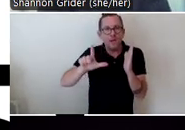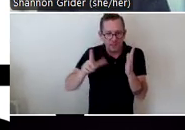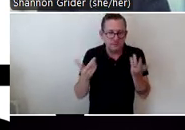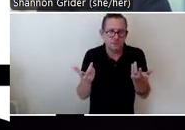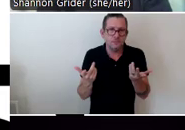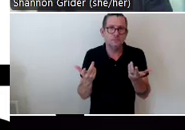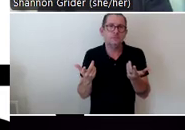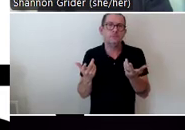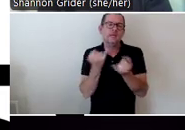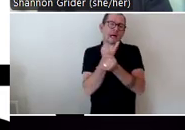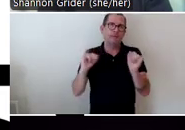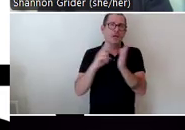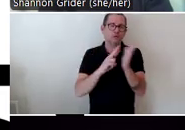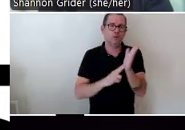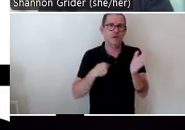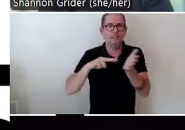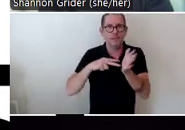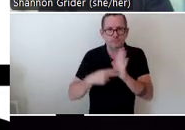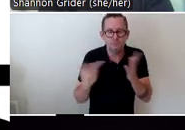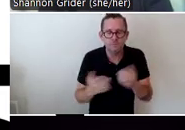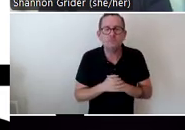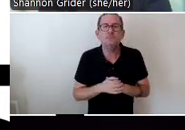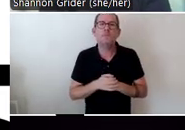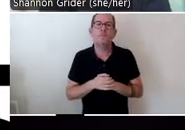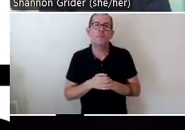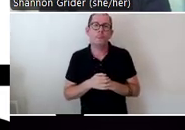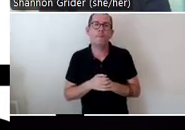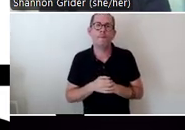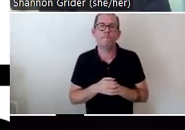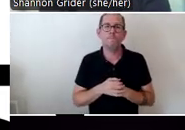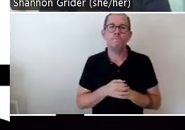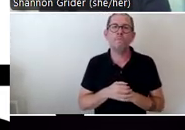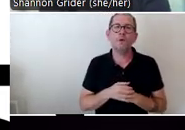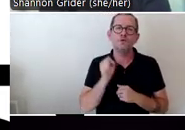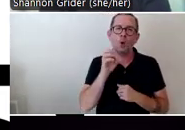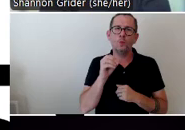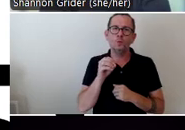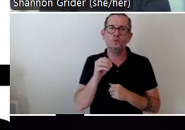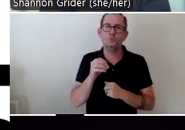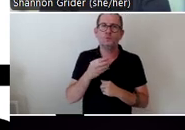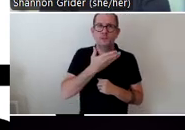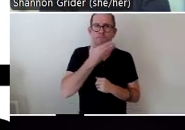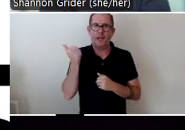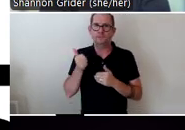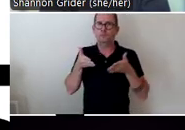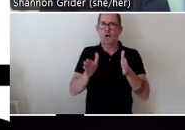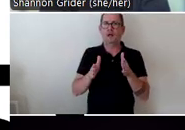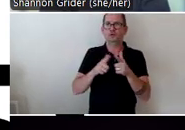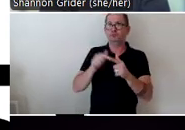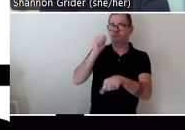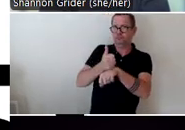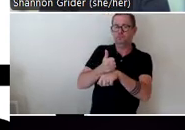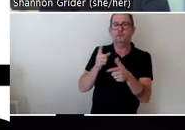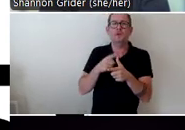to communicate with me when this should have already been done. And so we can explain about using independent